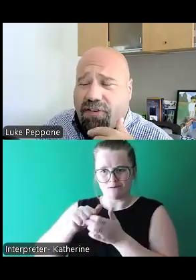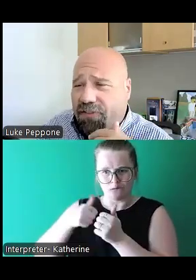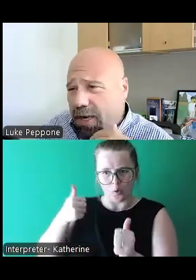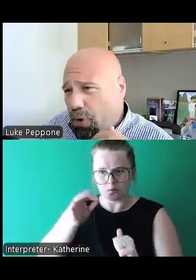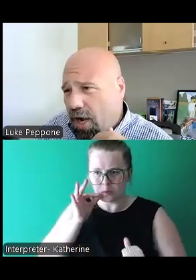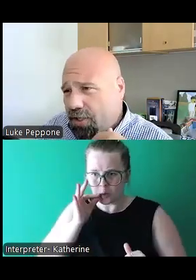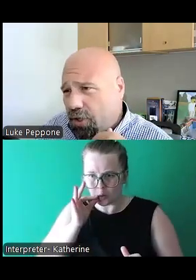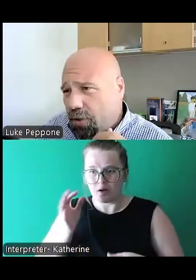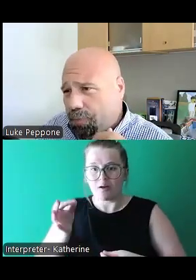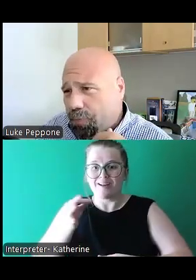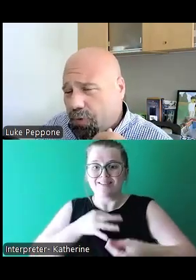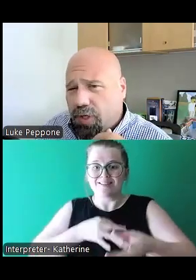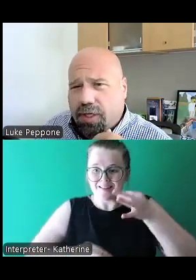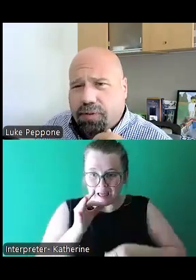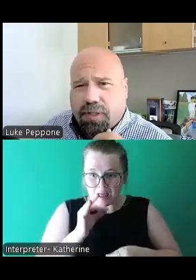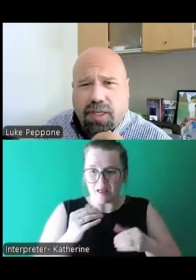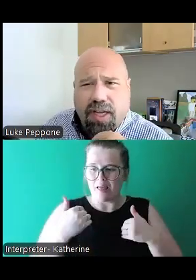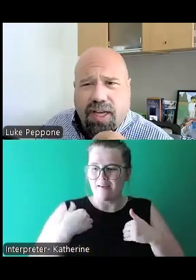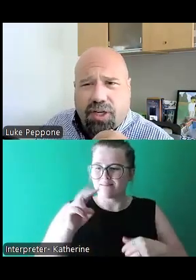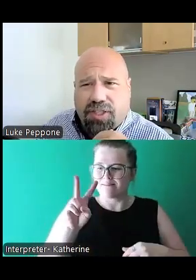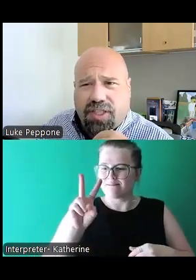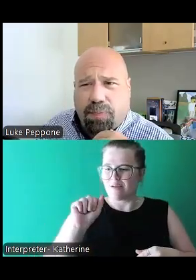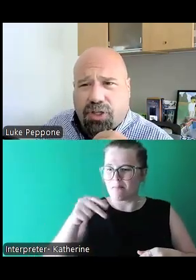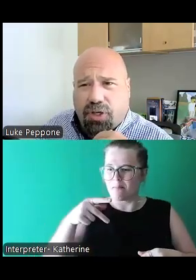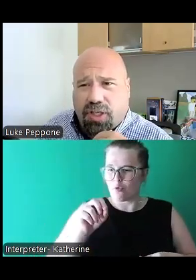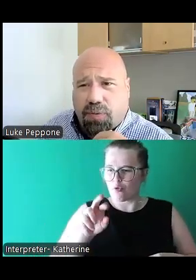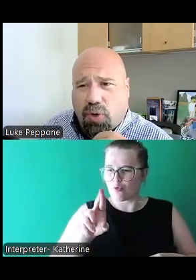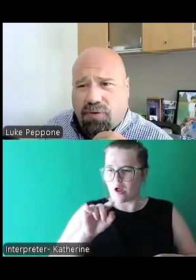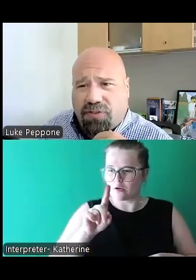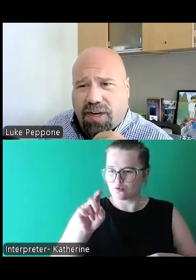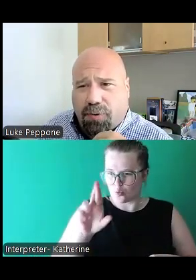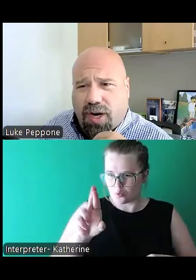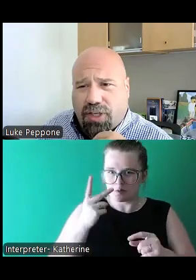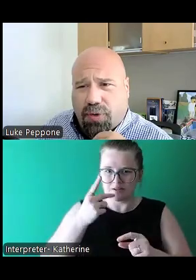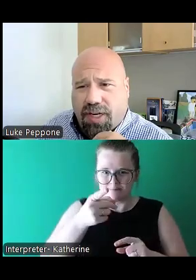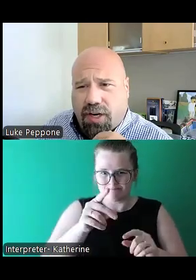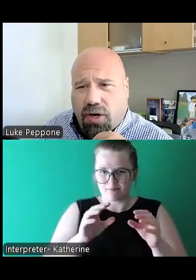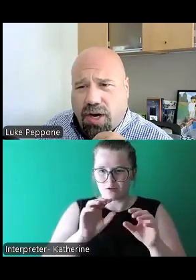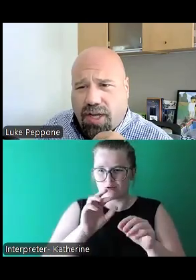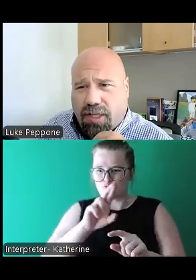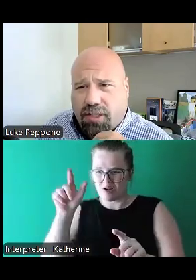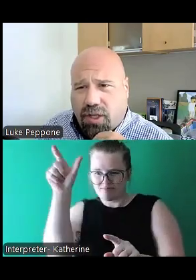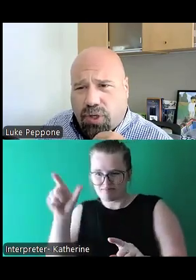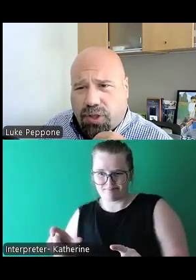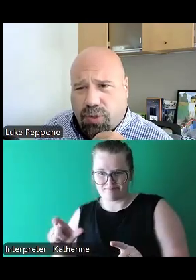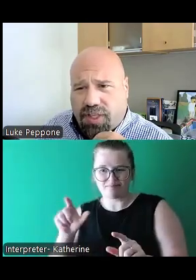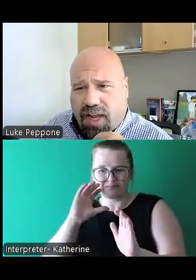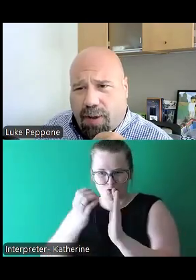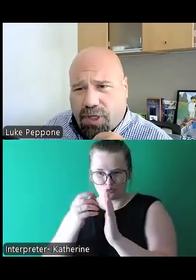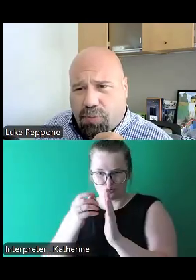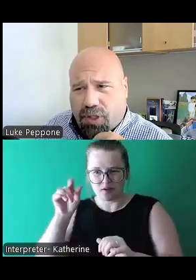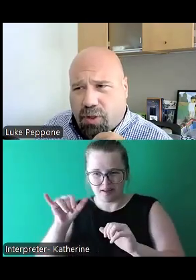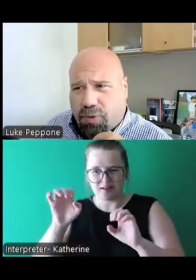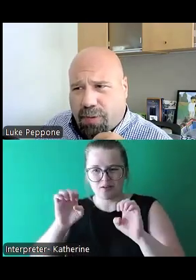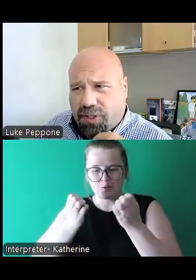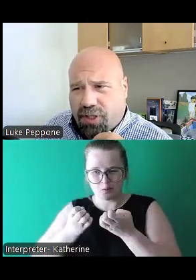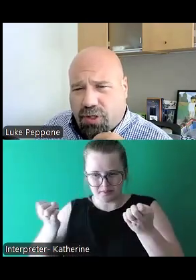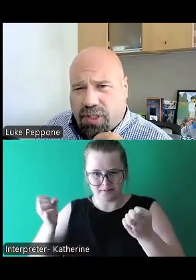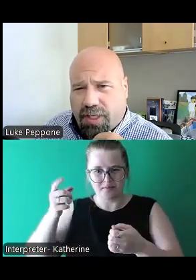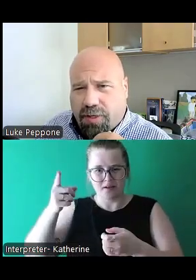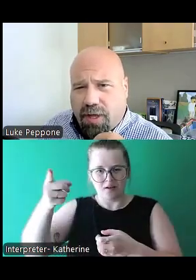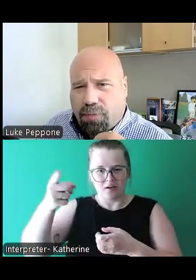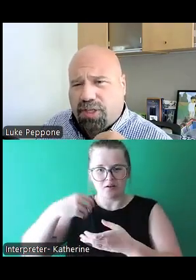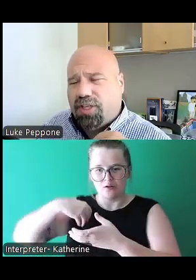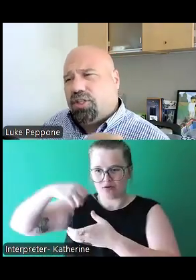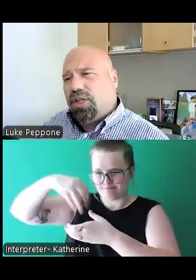is we have a vaporizer, okay? And you can see a picture of this portable vaporizer right here, and it's loaded through the top and you put your plant